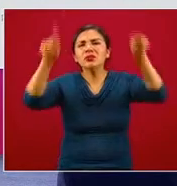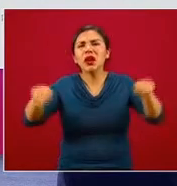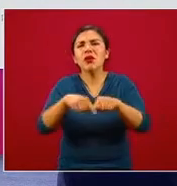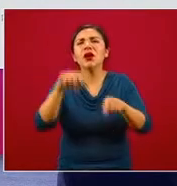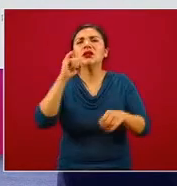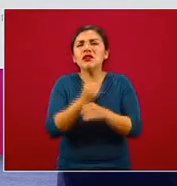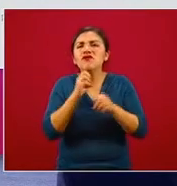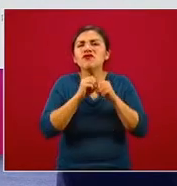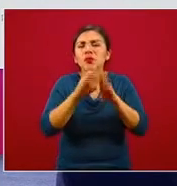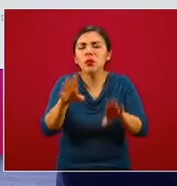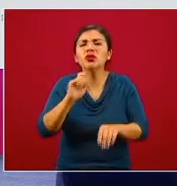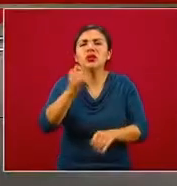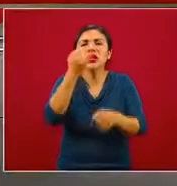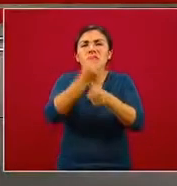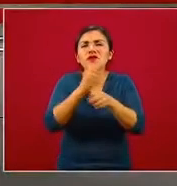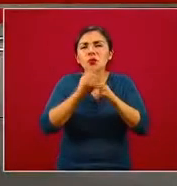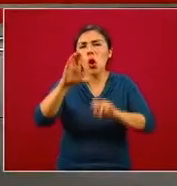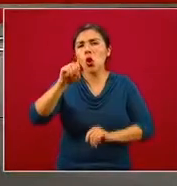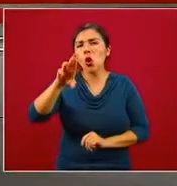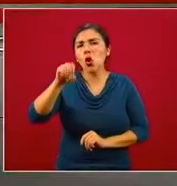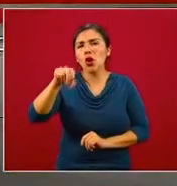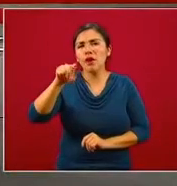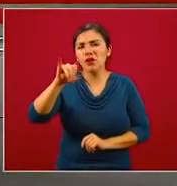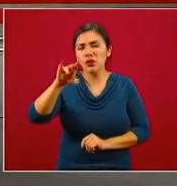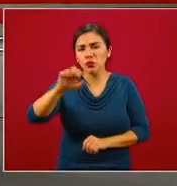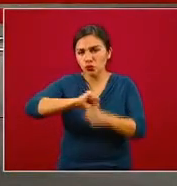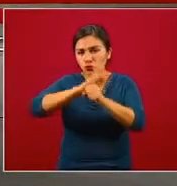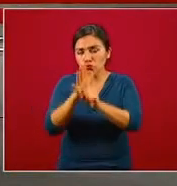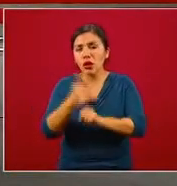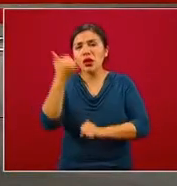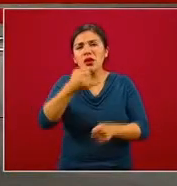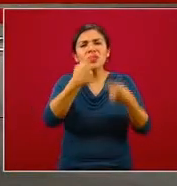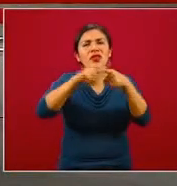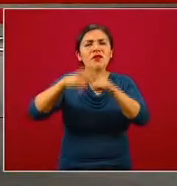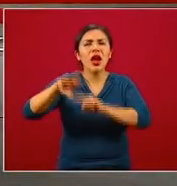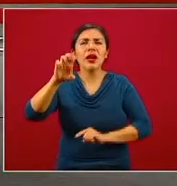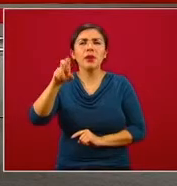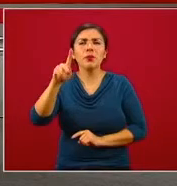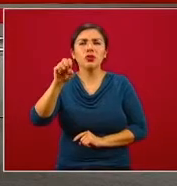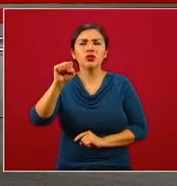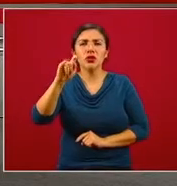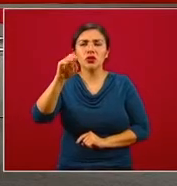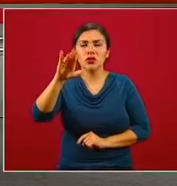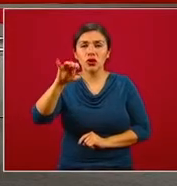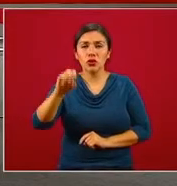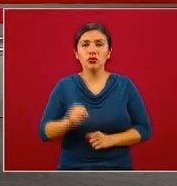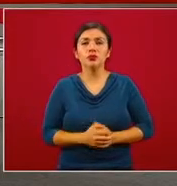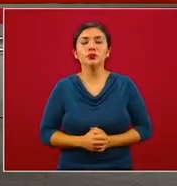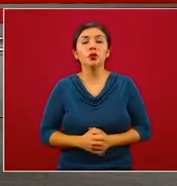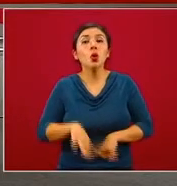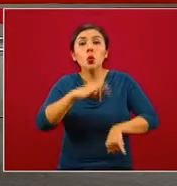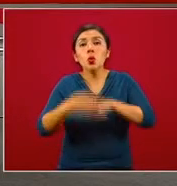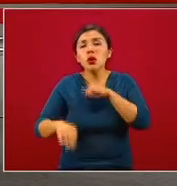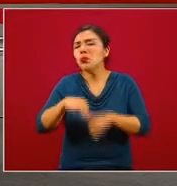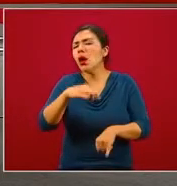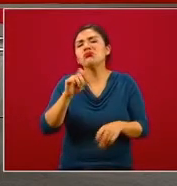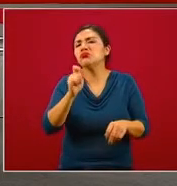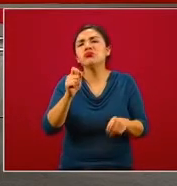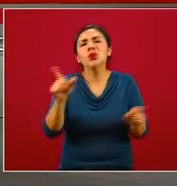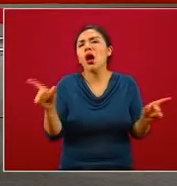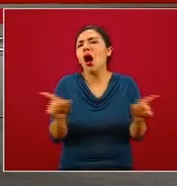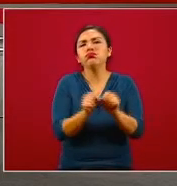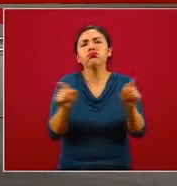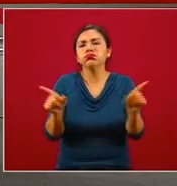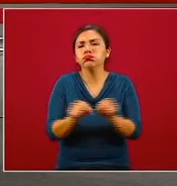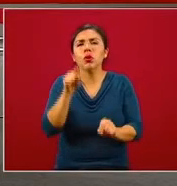We also have a collection of confirmed cases, mobility data, and information dashboards